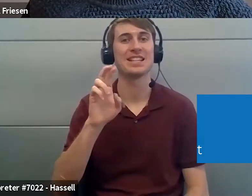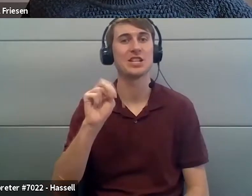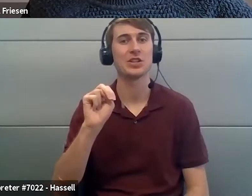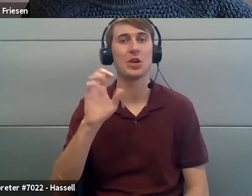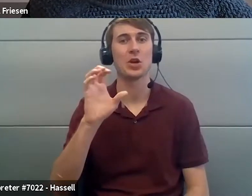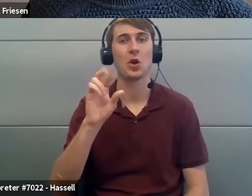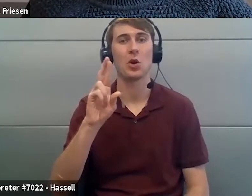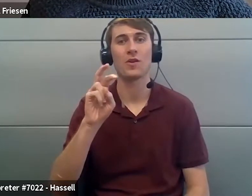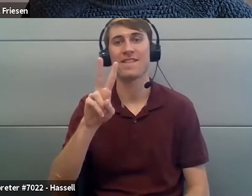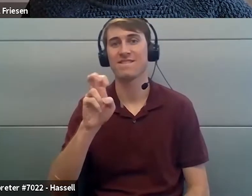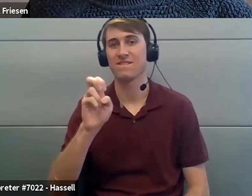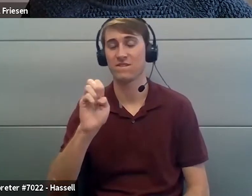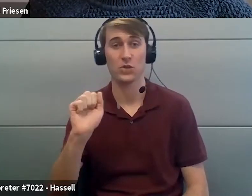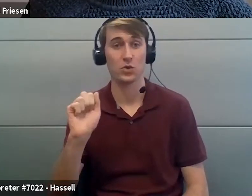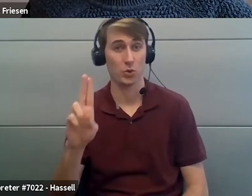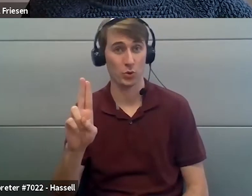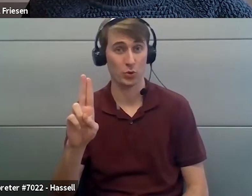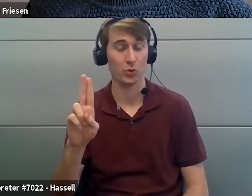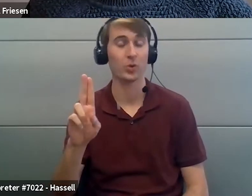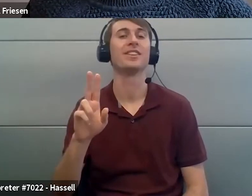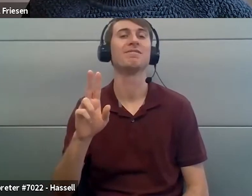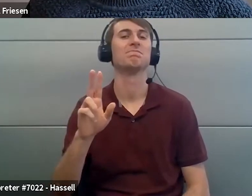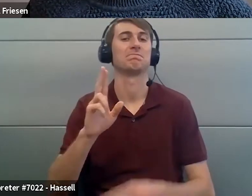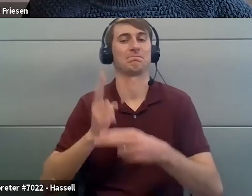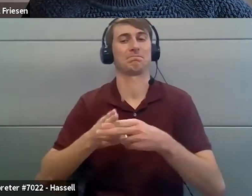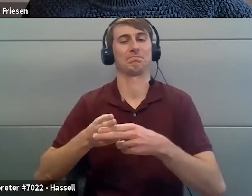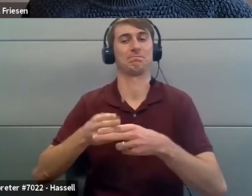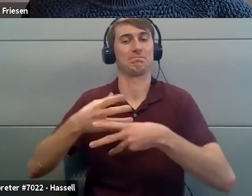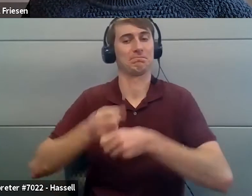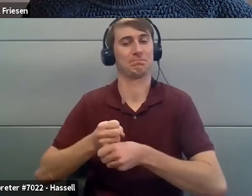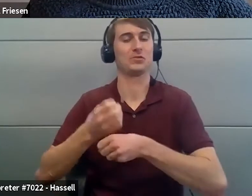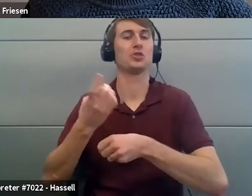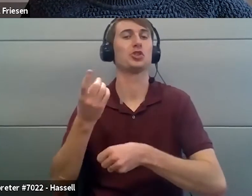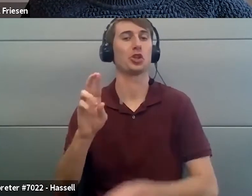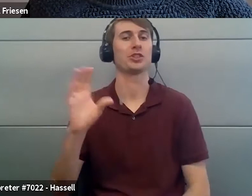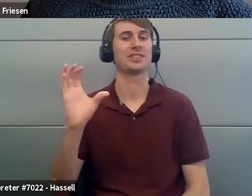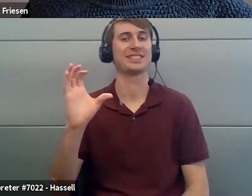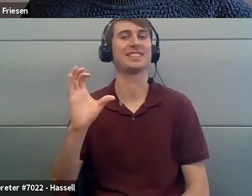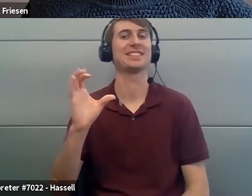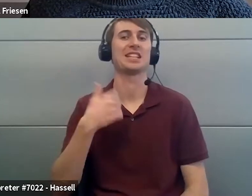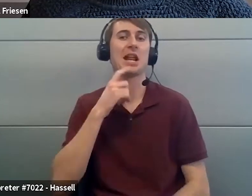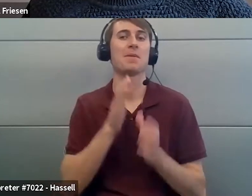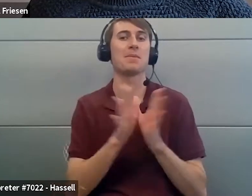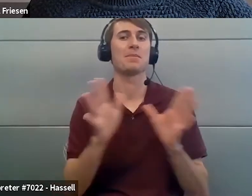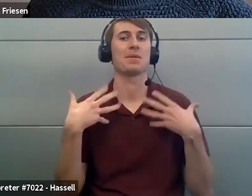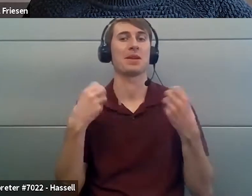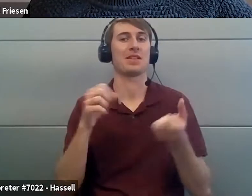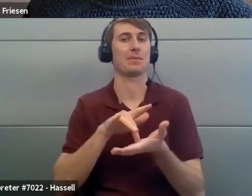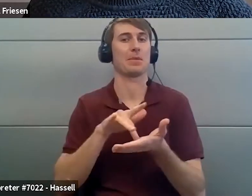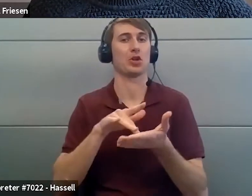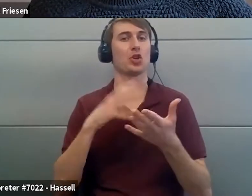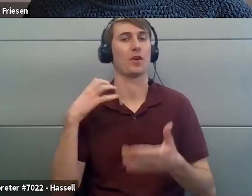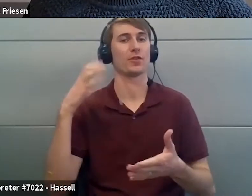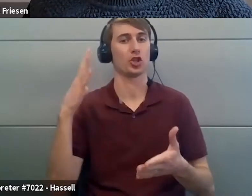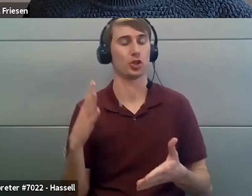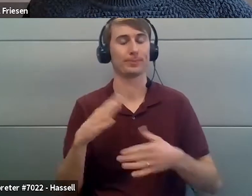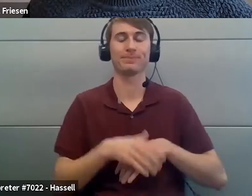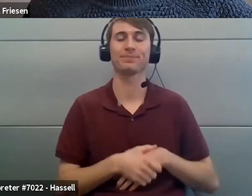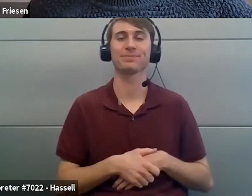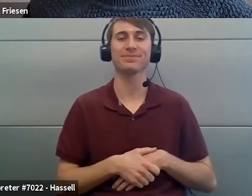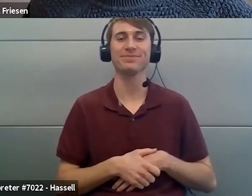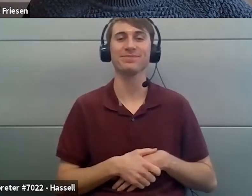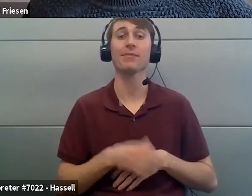and I'm the Deputy Medical Officer for the UG Public Health Department. All right, so we got a couple things to talk about